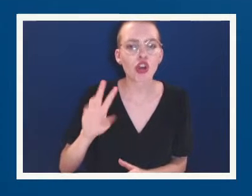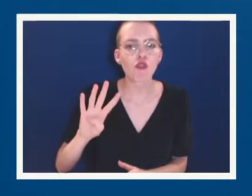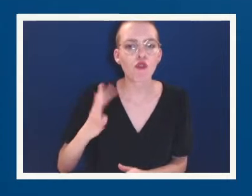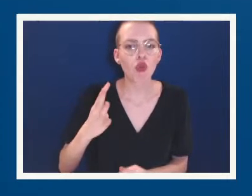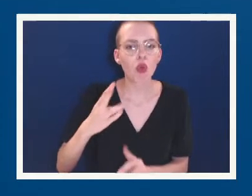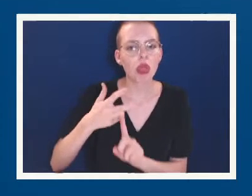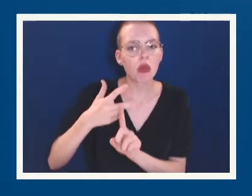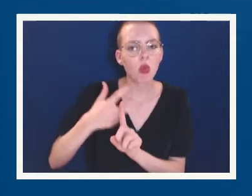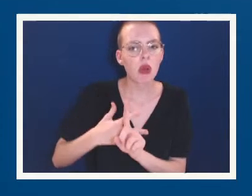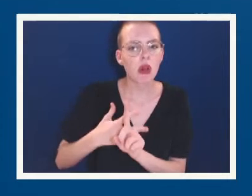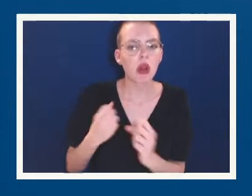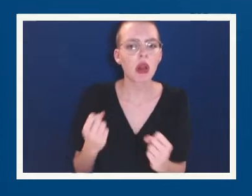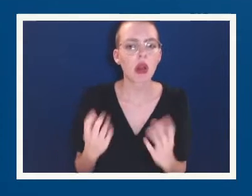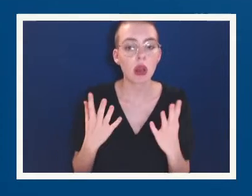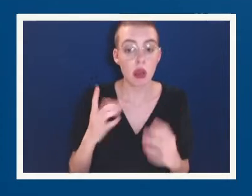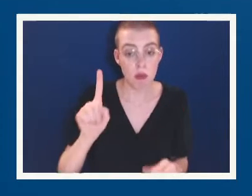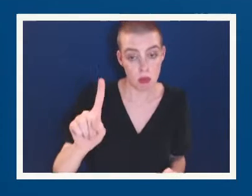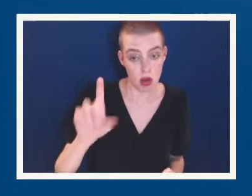$100 billion.